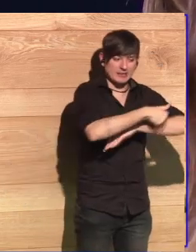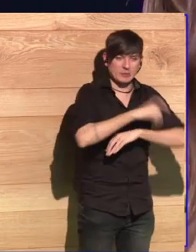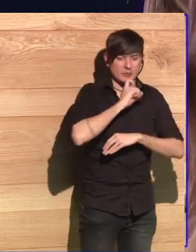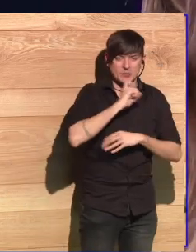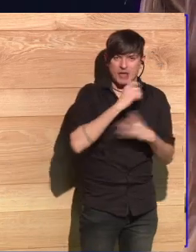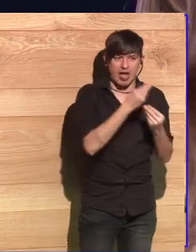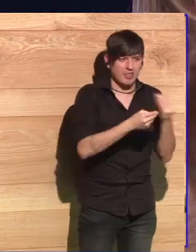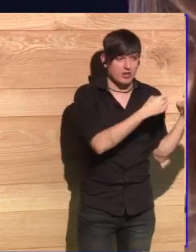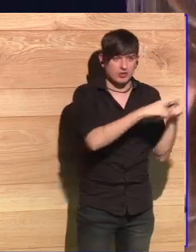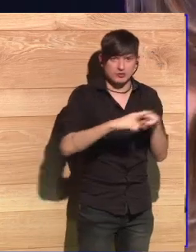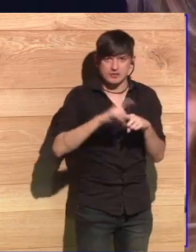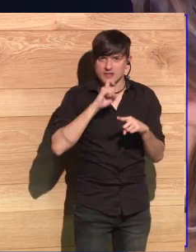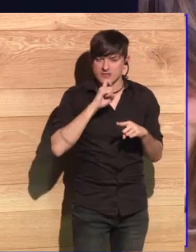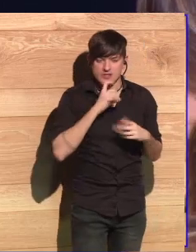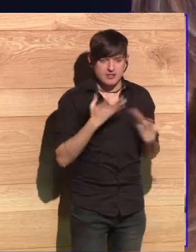cold.